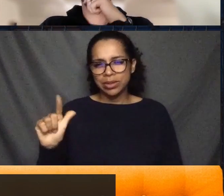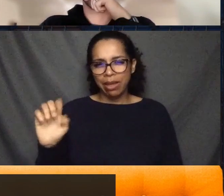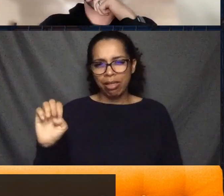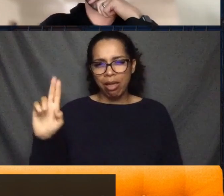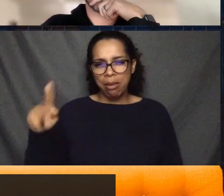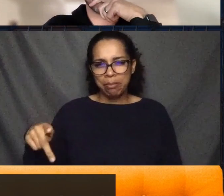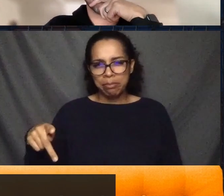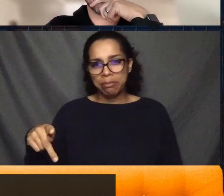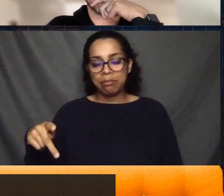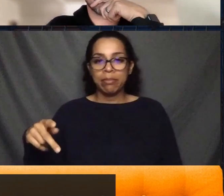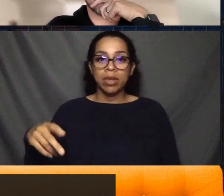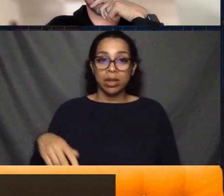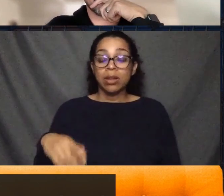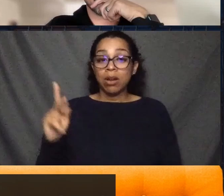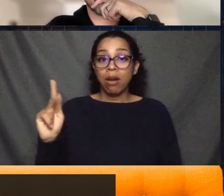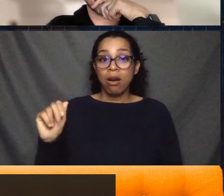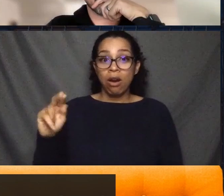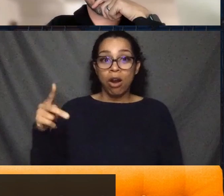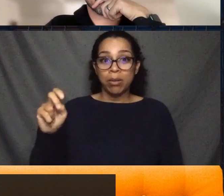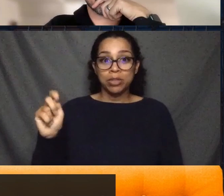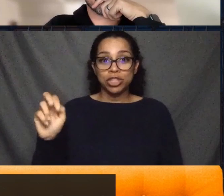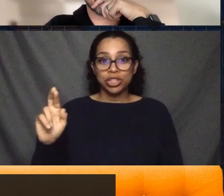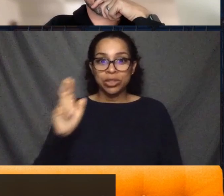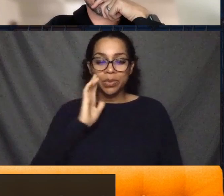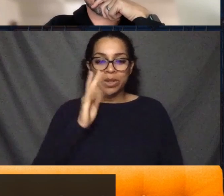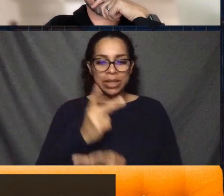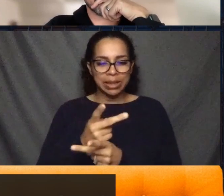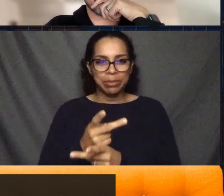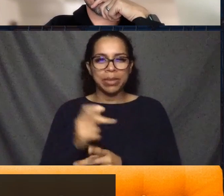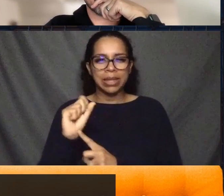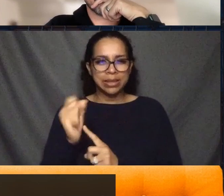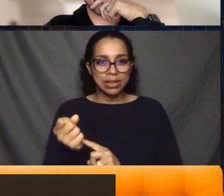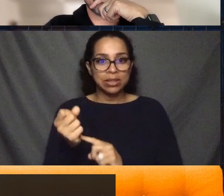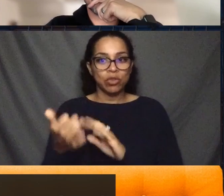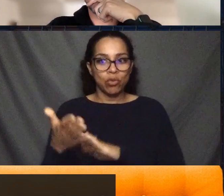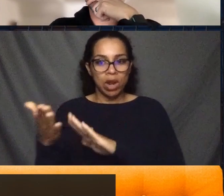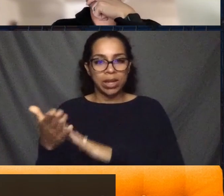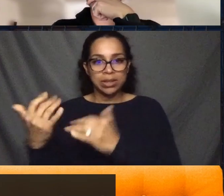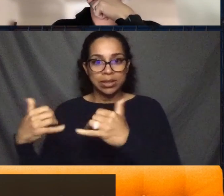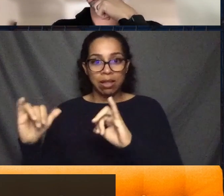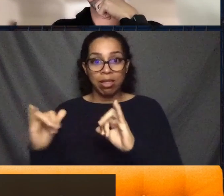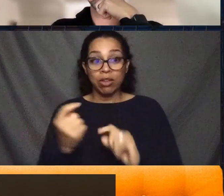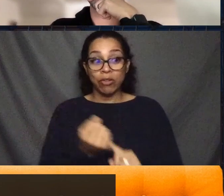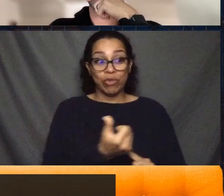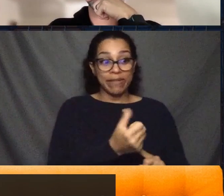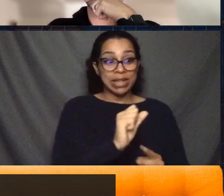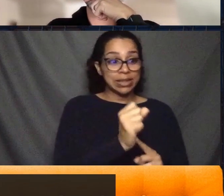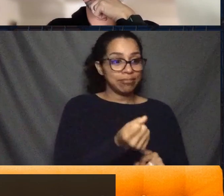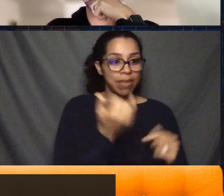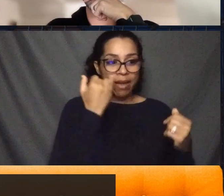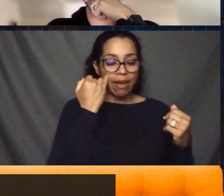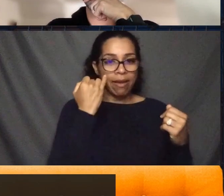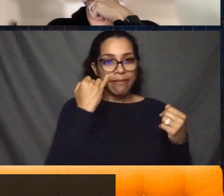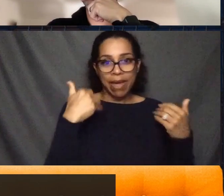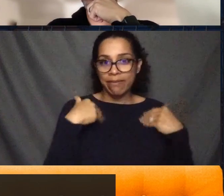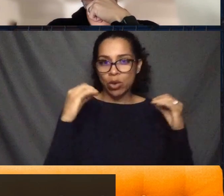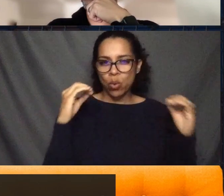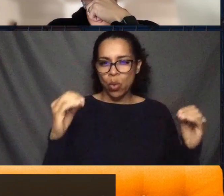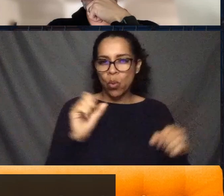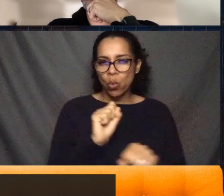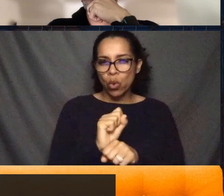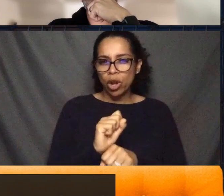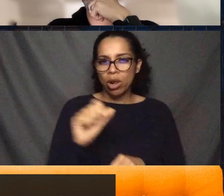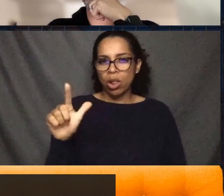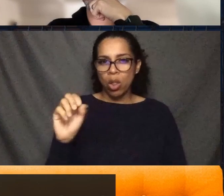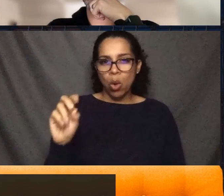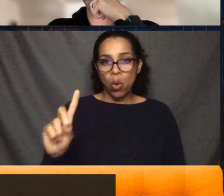the instances that are running workloads still. It's only getting rid of instances that have no workloads on them. And it does take into account if you have